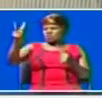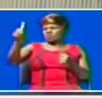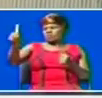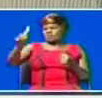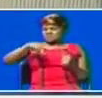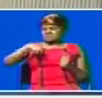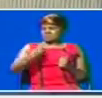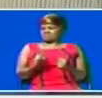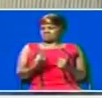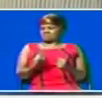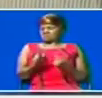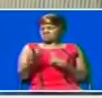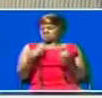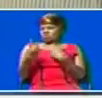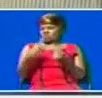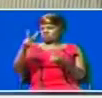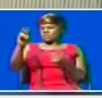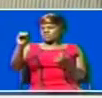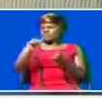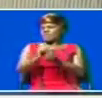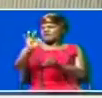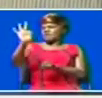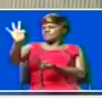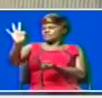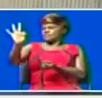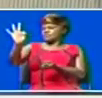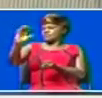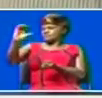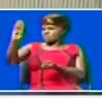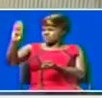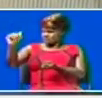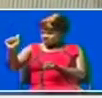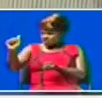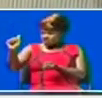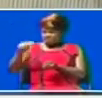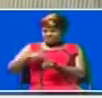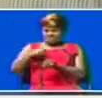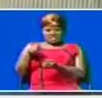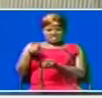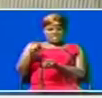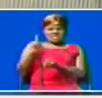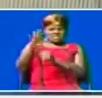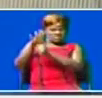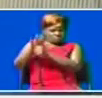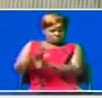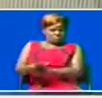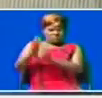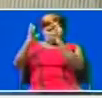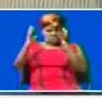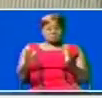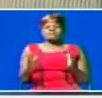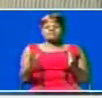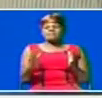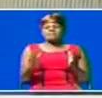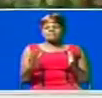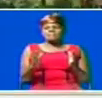academic staff, we are still talking about 2013 CBA. We feel that is a gross injustice to academic members